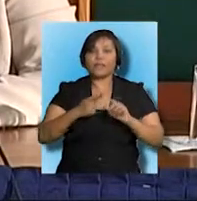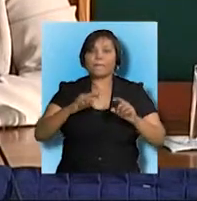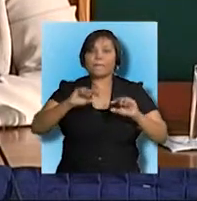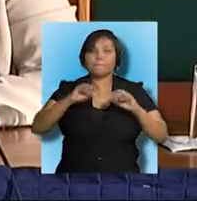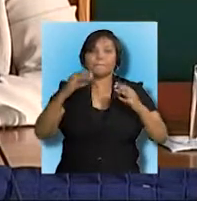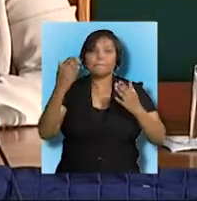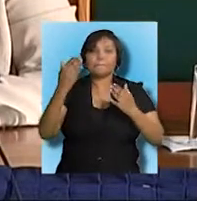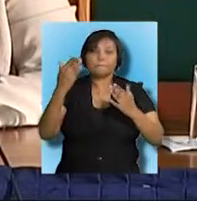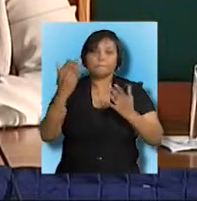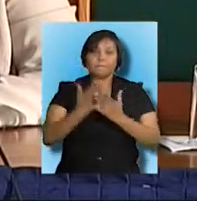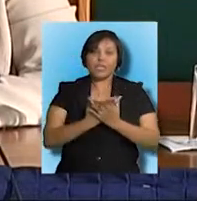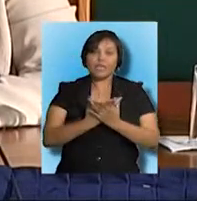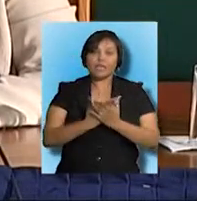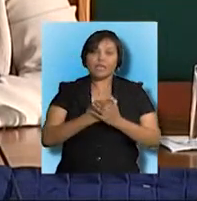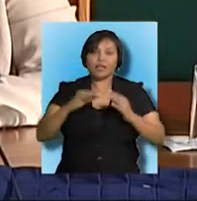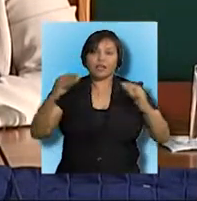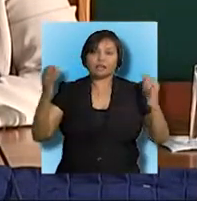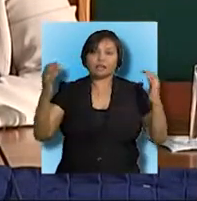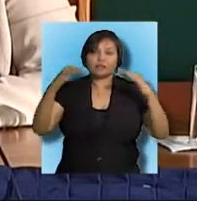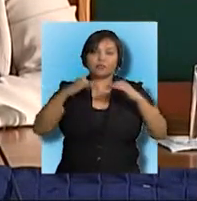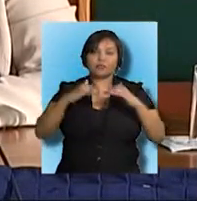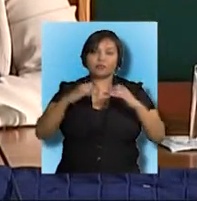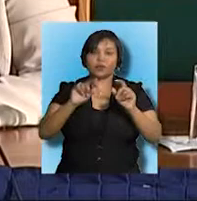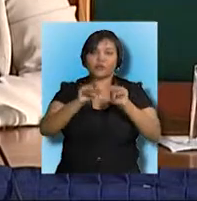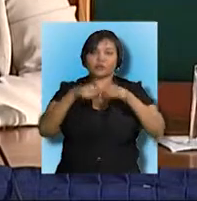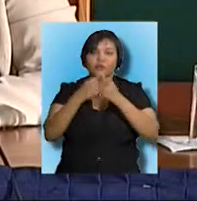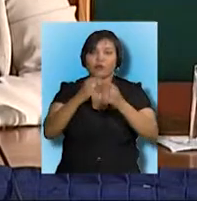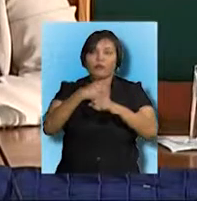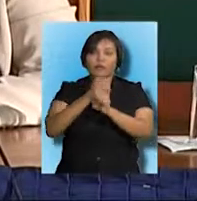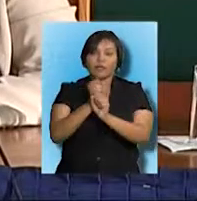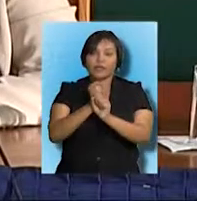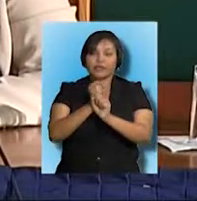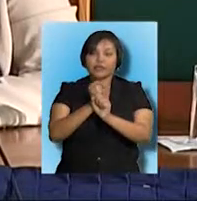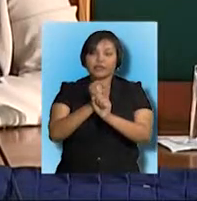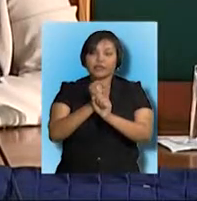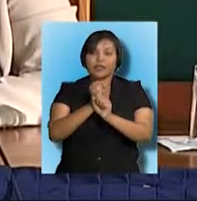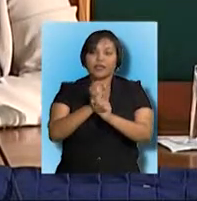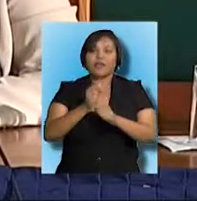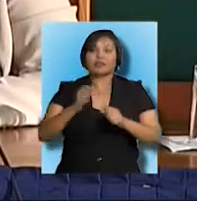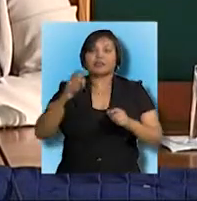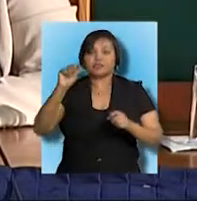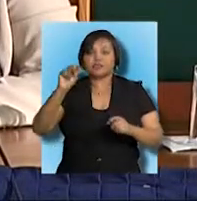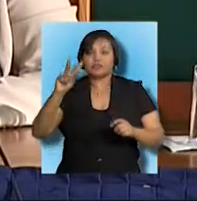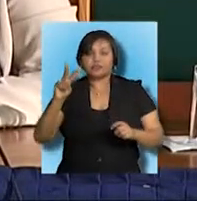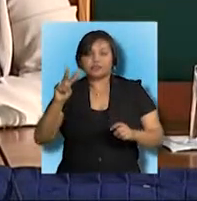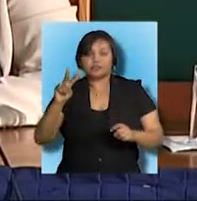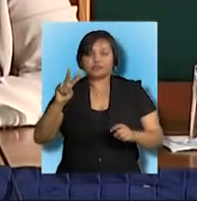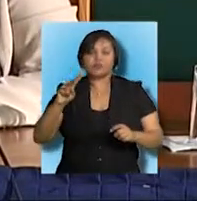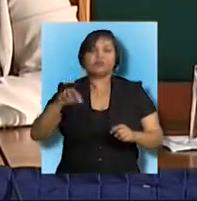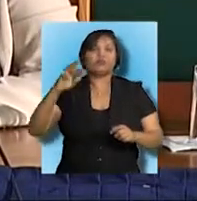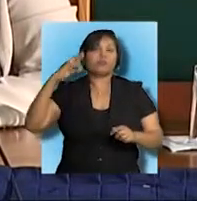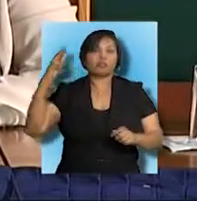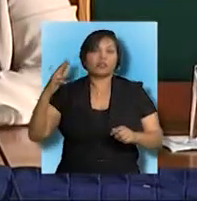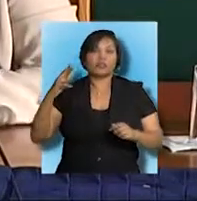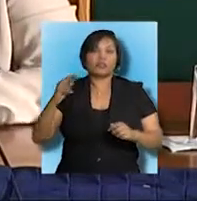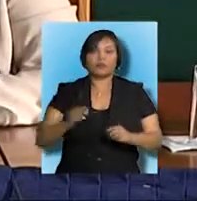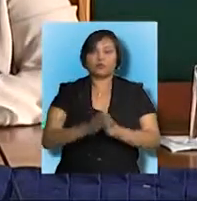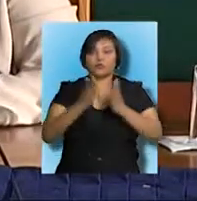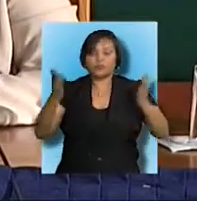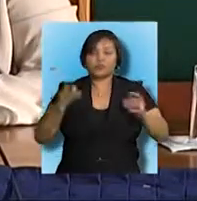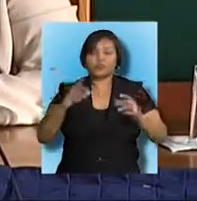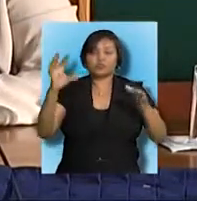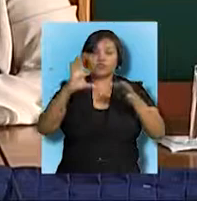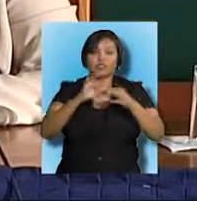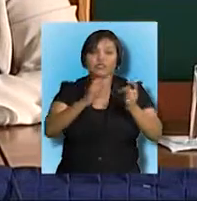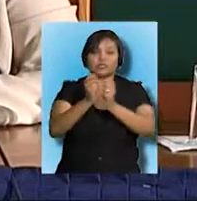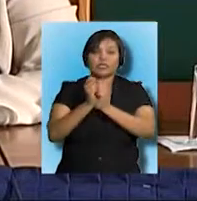improved because of the synergies that have developed in the operational of the entity. We've been able to put better training